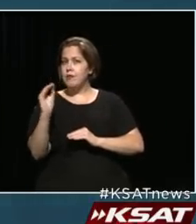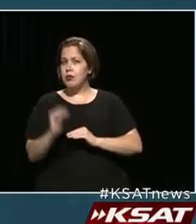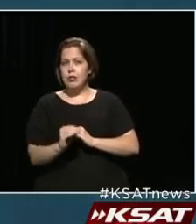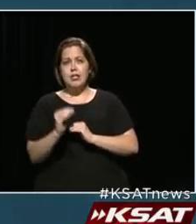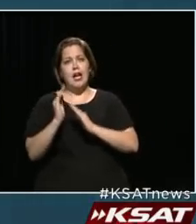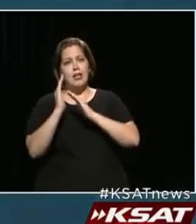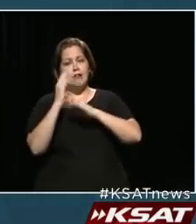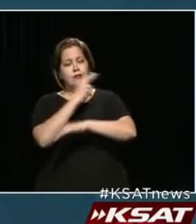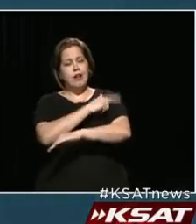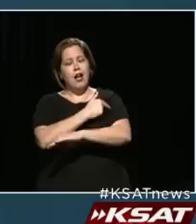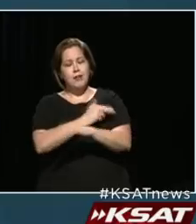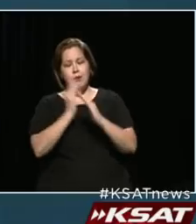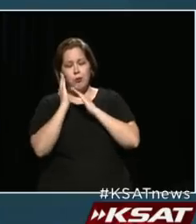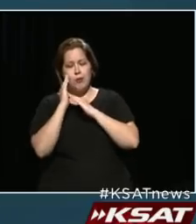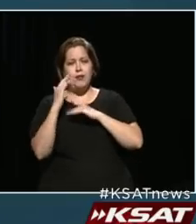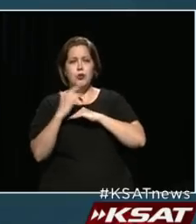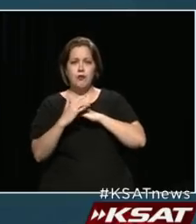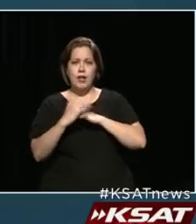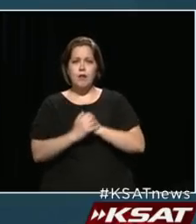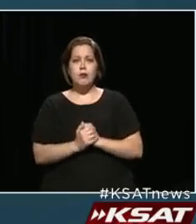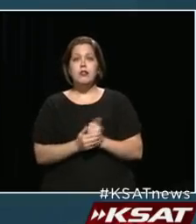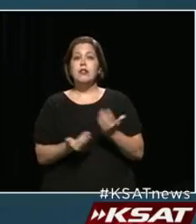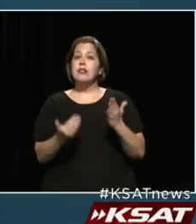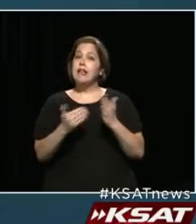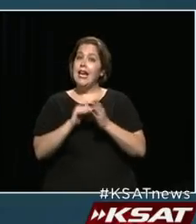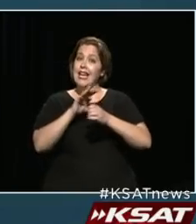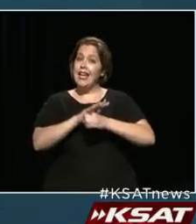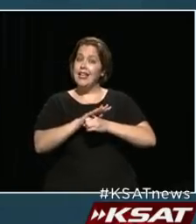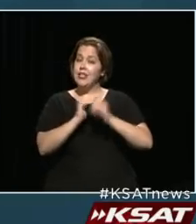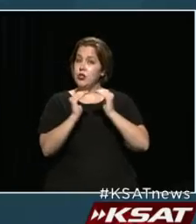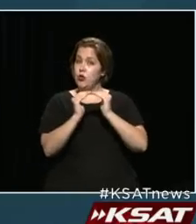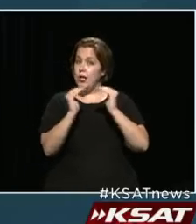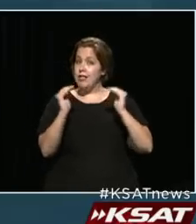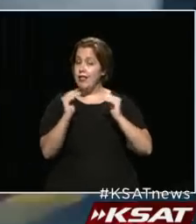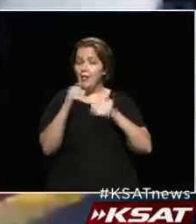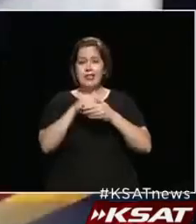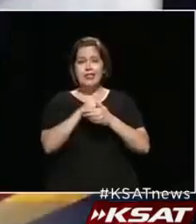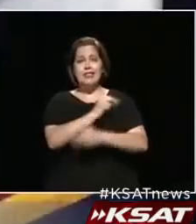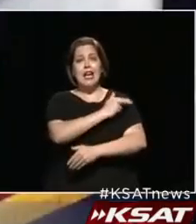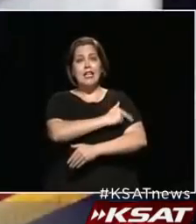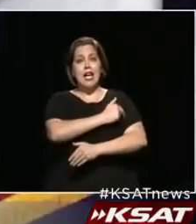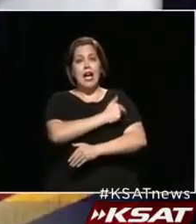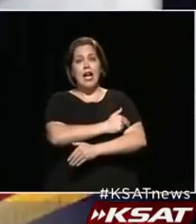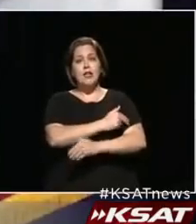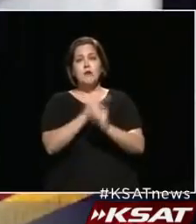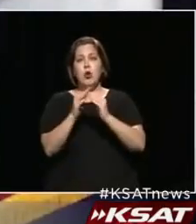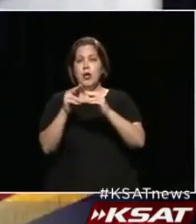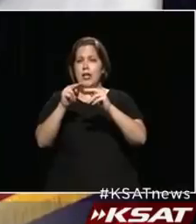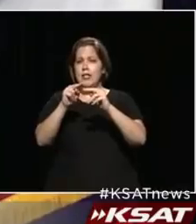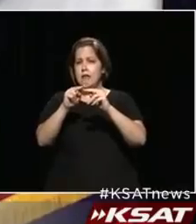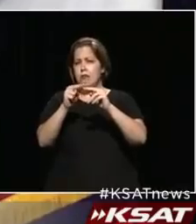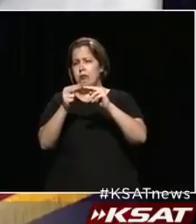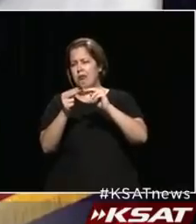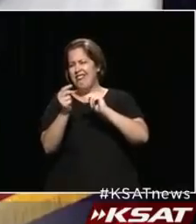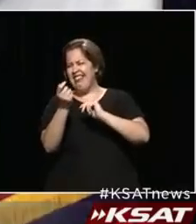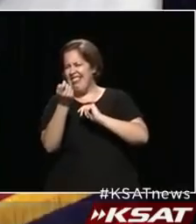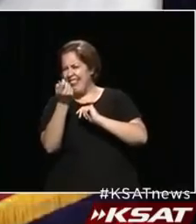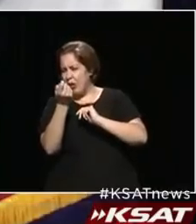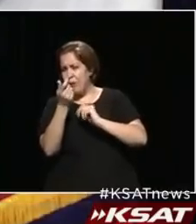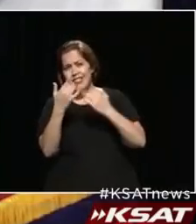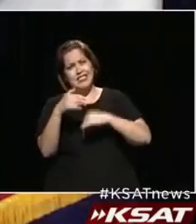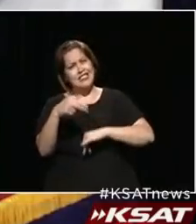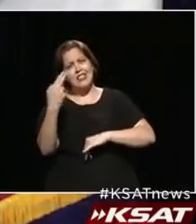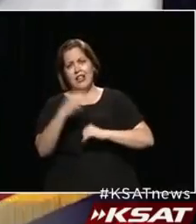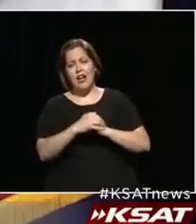our staffed hospital beds are available. Again, the stress level in our hospital system has eased slightly, but it still remains very